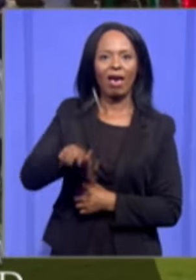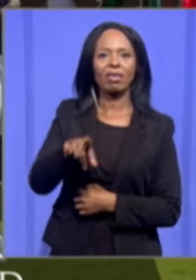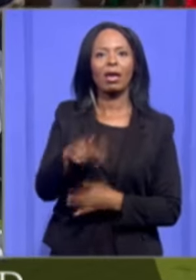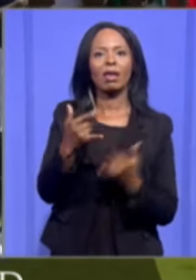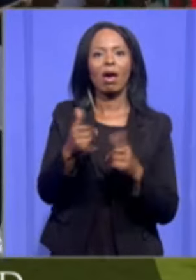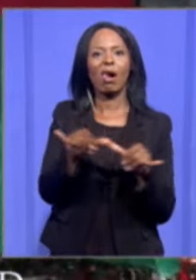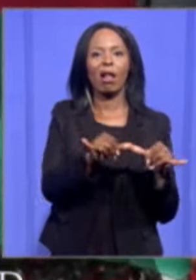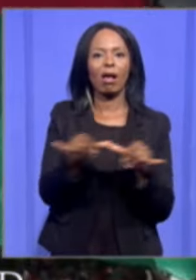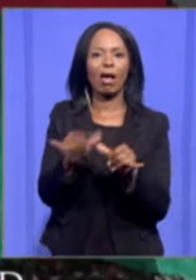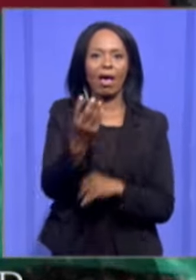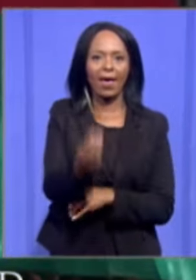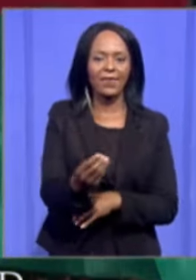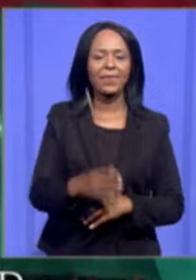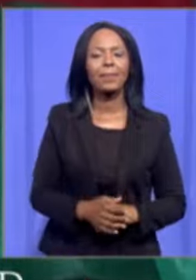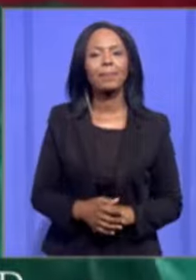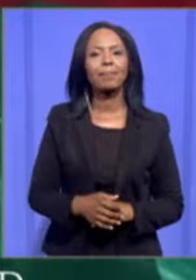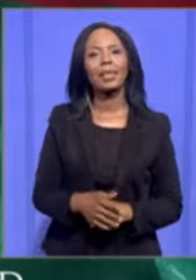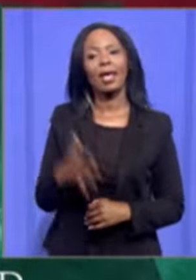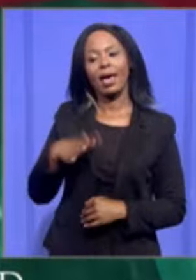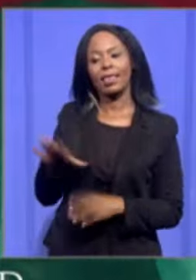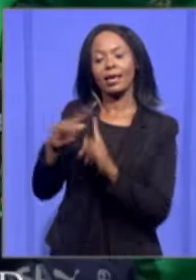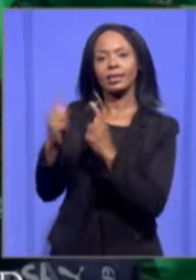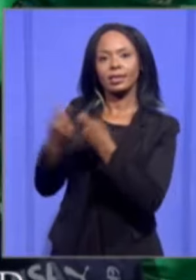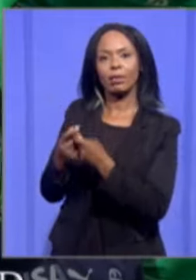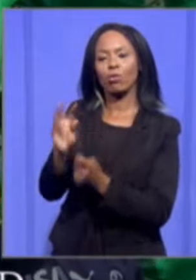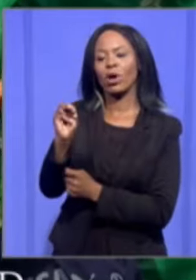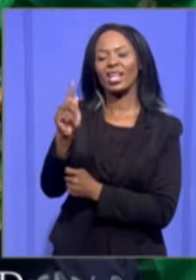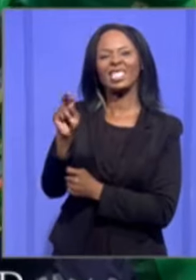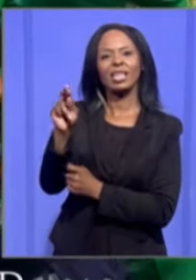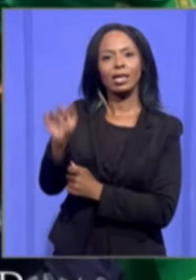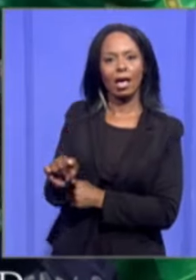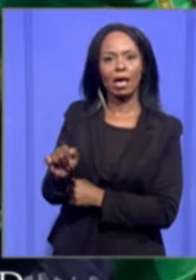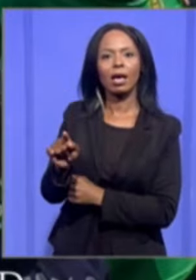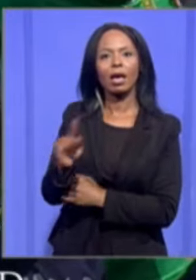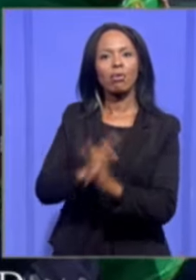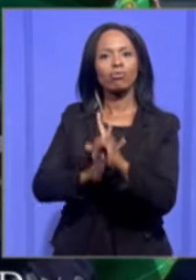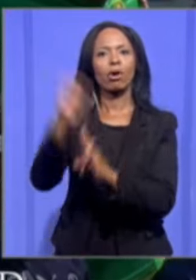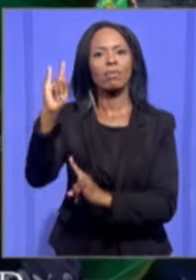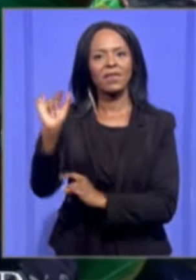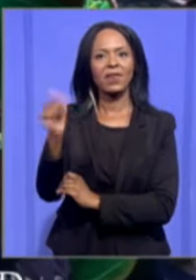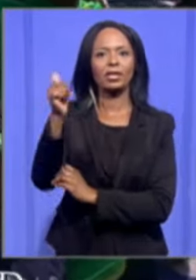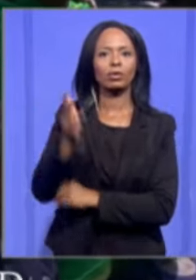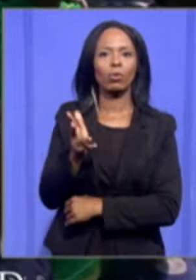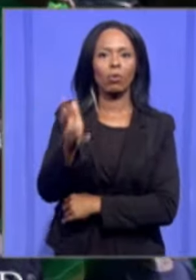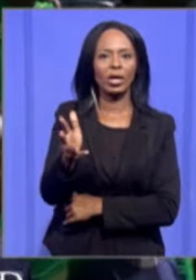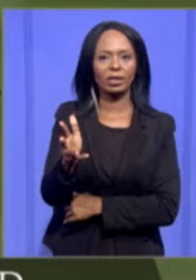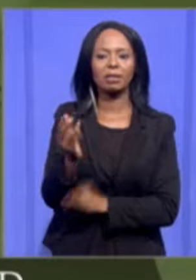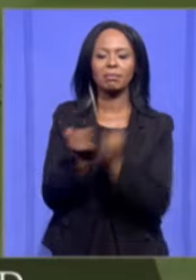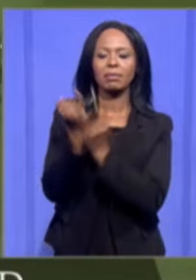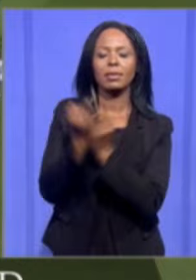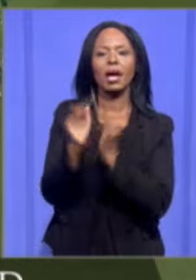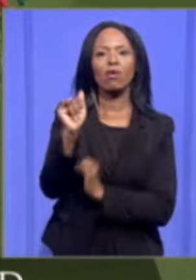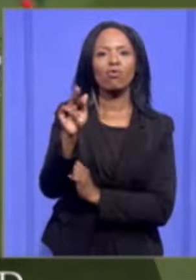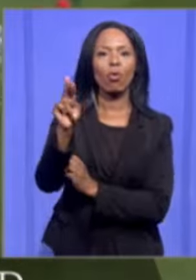ka maleka. Ka letlhakoreng le lengwe, Mauritania e be e nyaka phenyo ya pele pharišanong ya